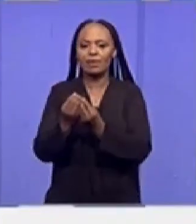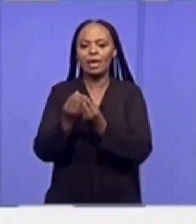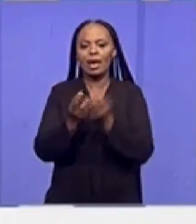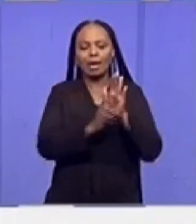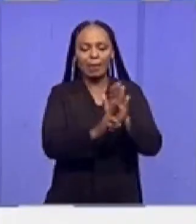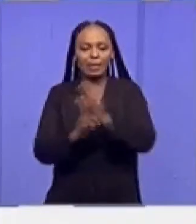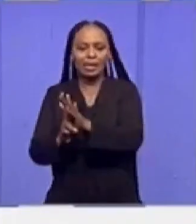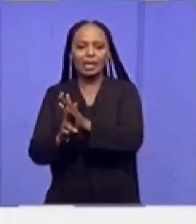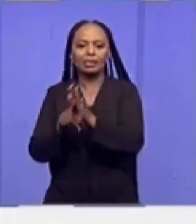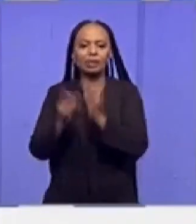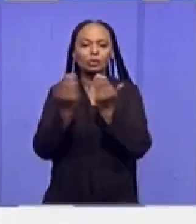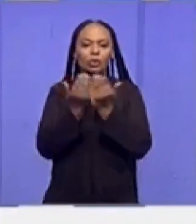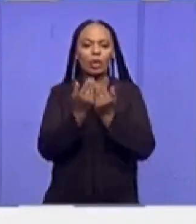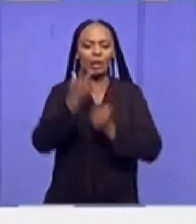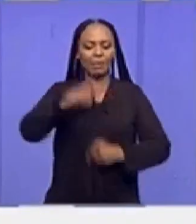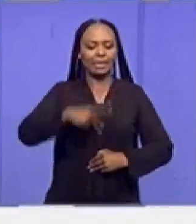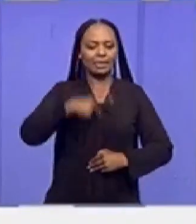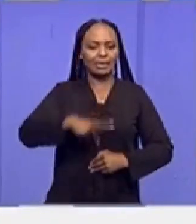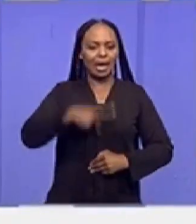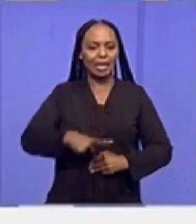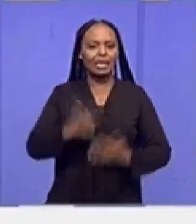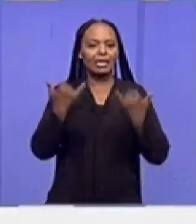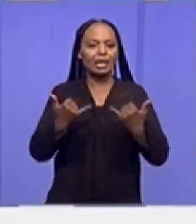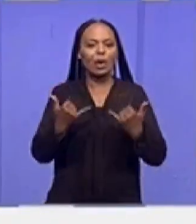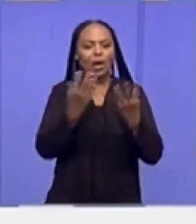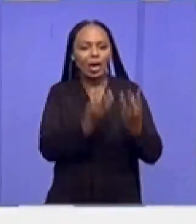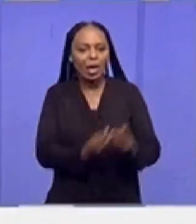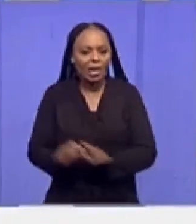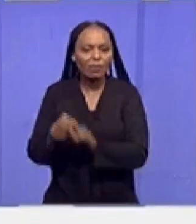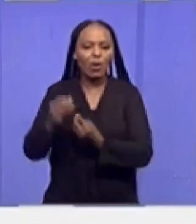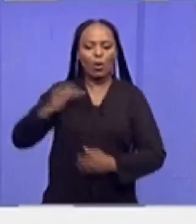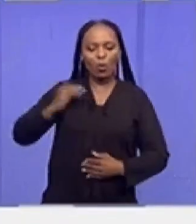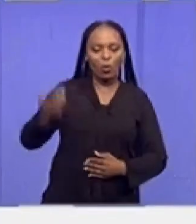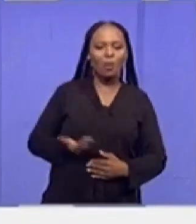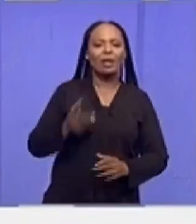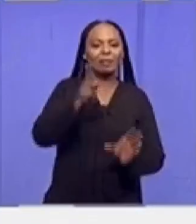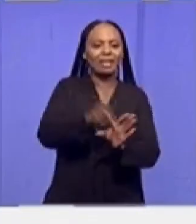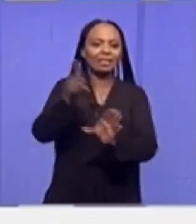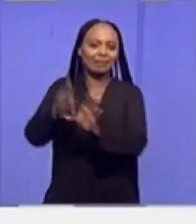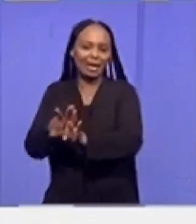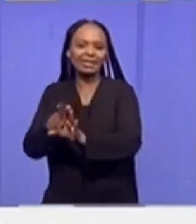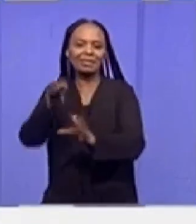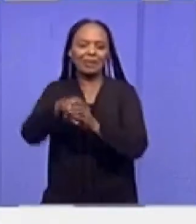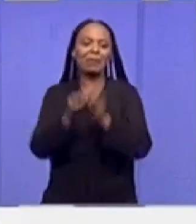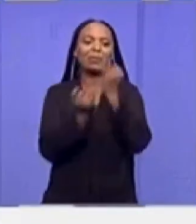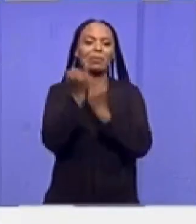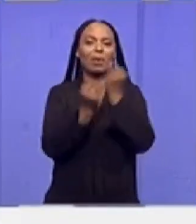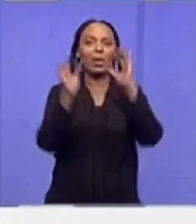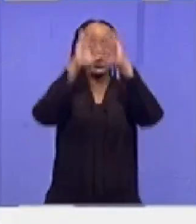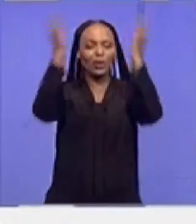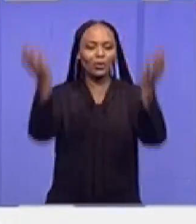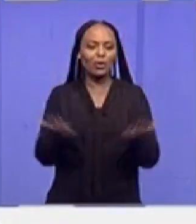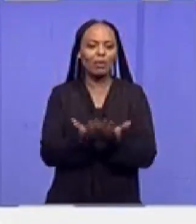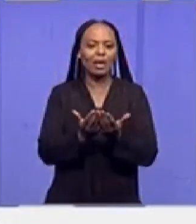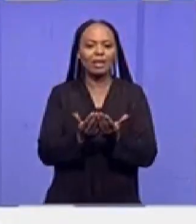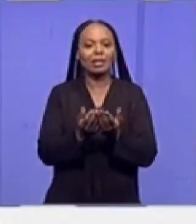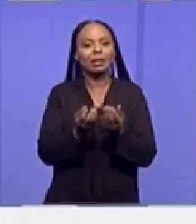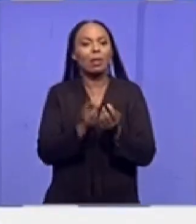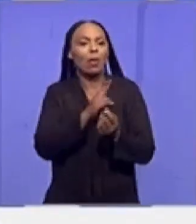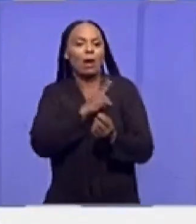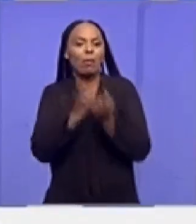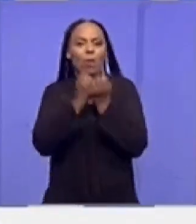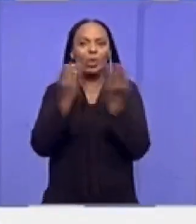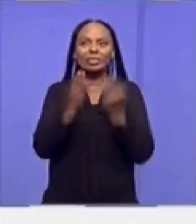here. And for me personally also is the fact that we have women participating. As you know, globally, the numbers are not looking good for